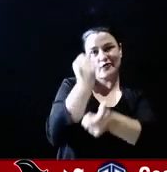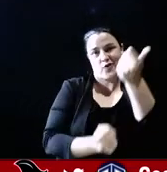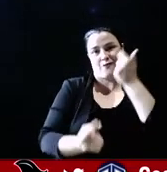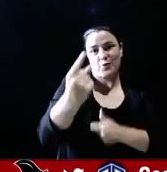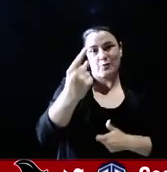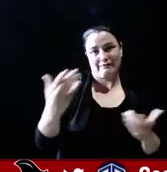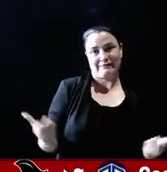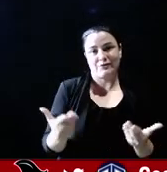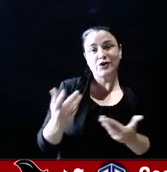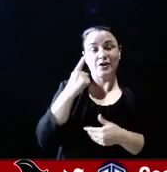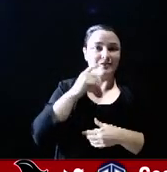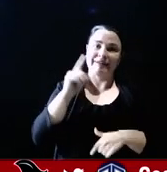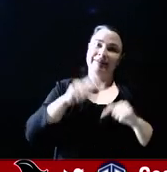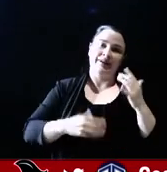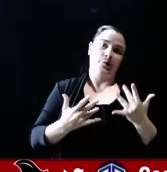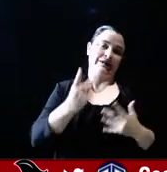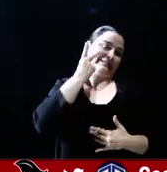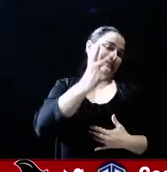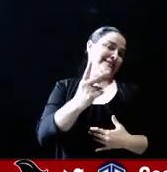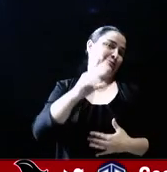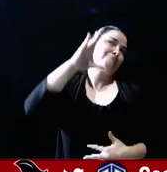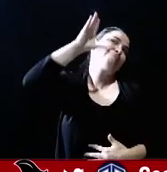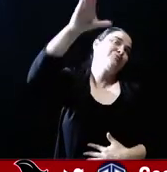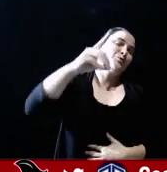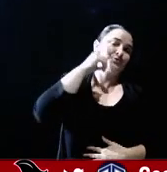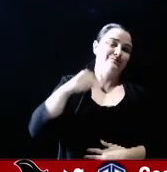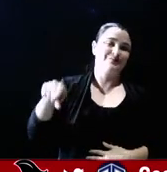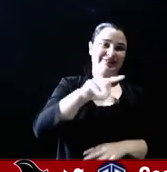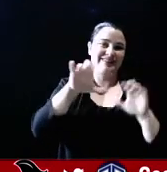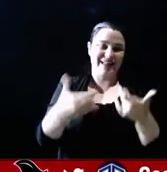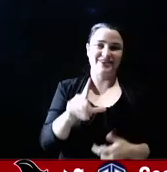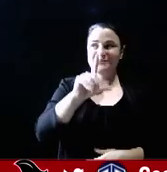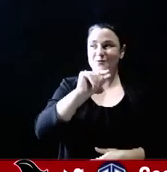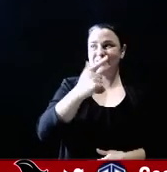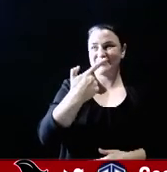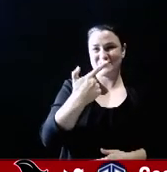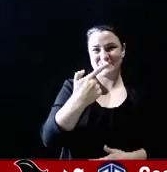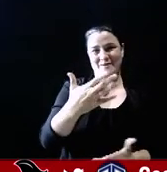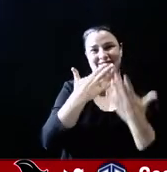see what the future holds for the class of 2021. Thank you.